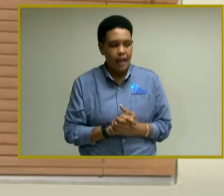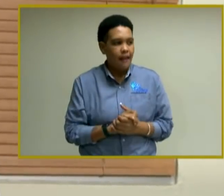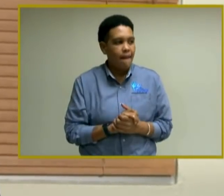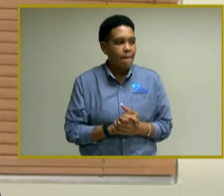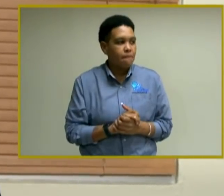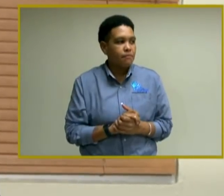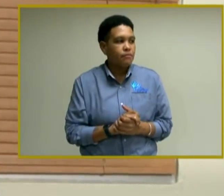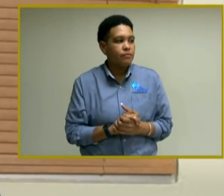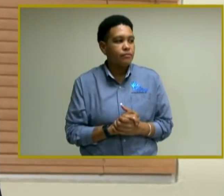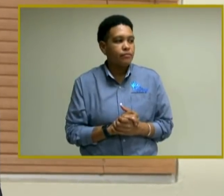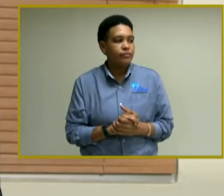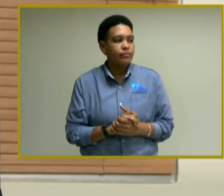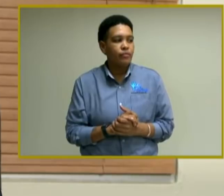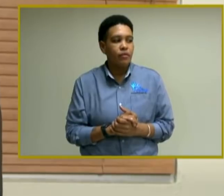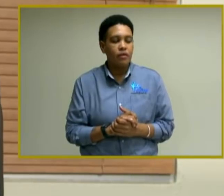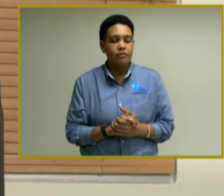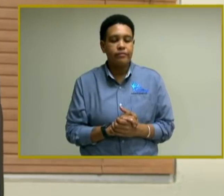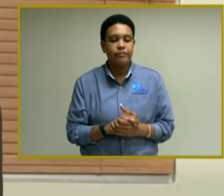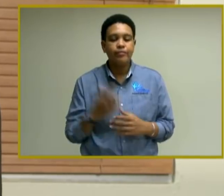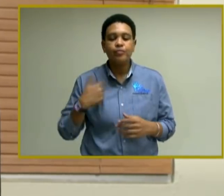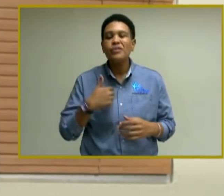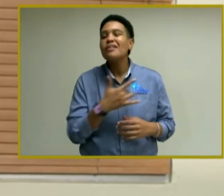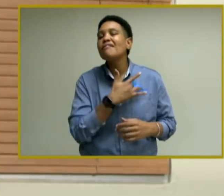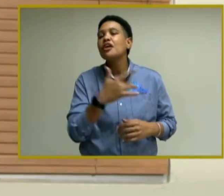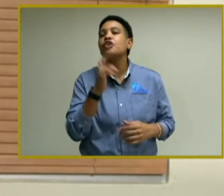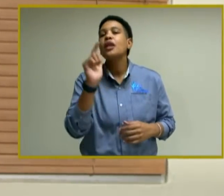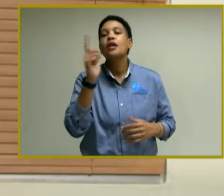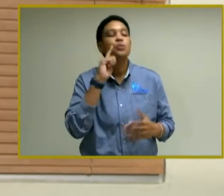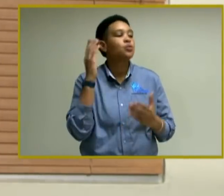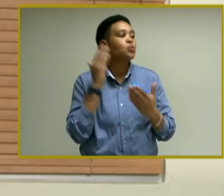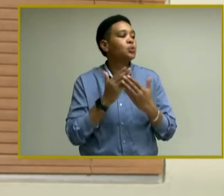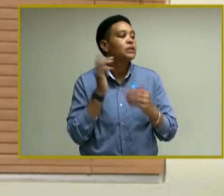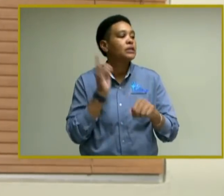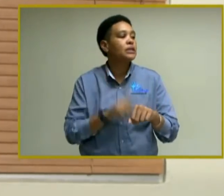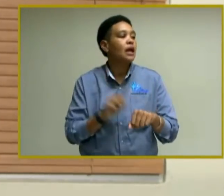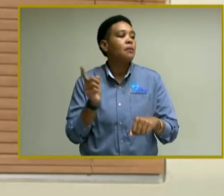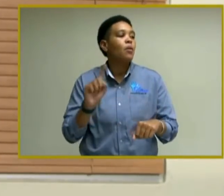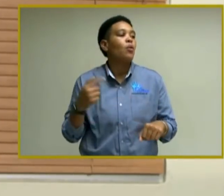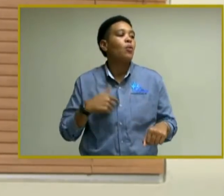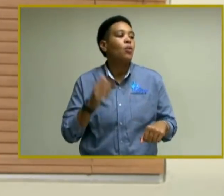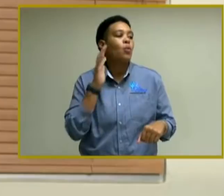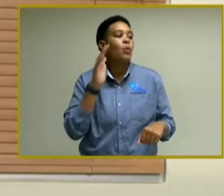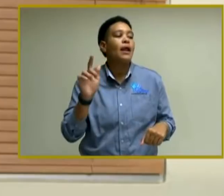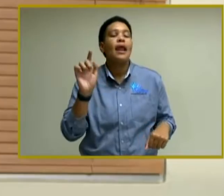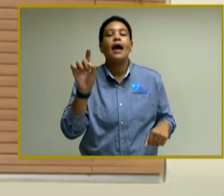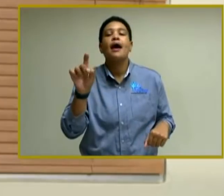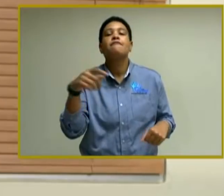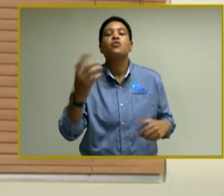that we are eventually going to reach to a point where we are going to